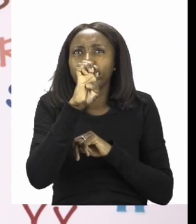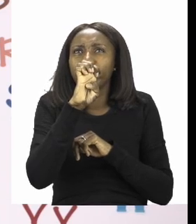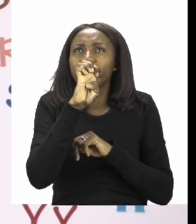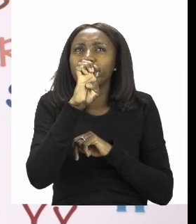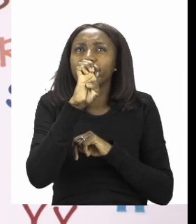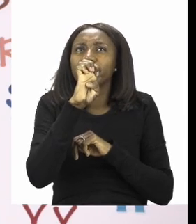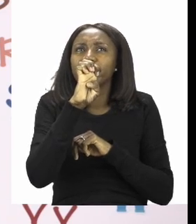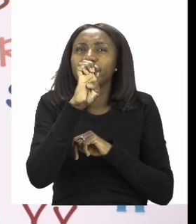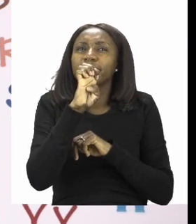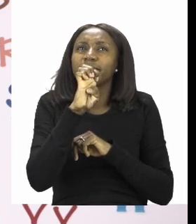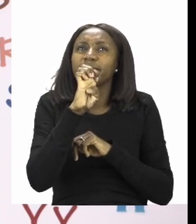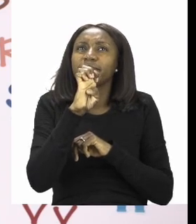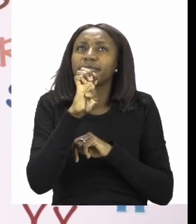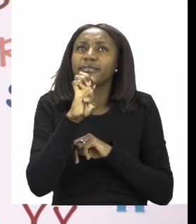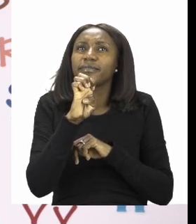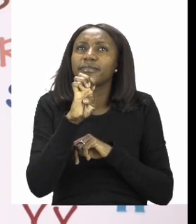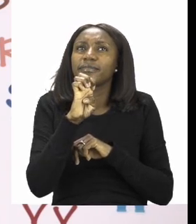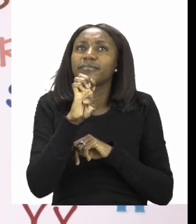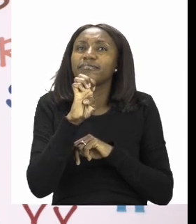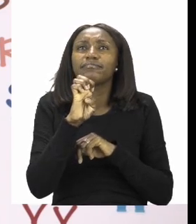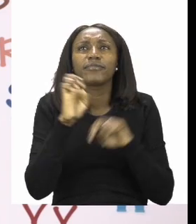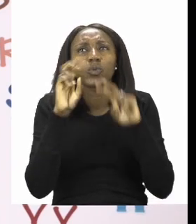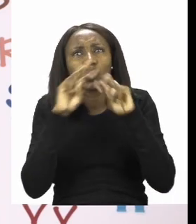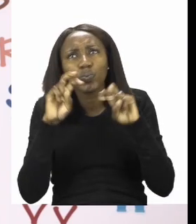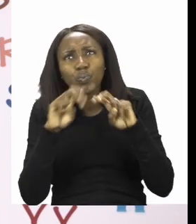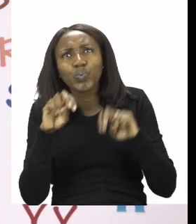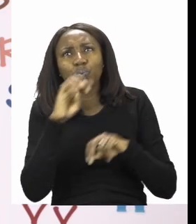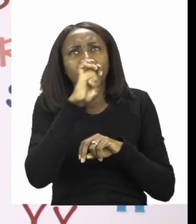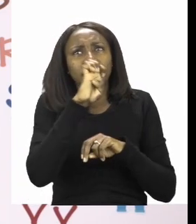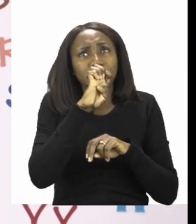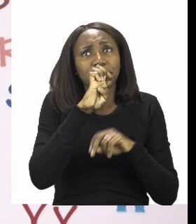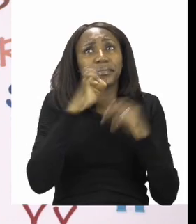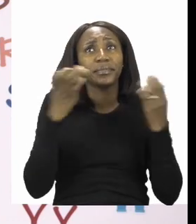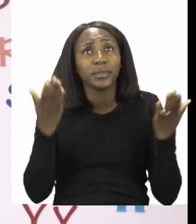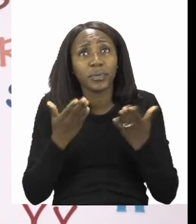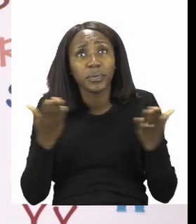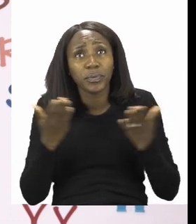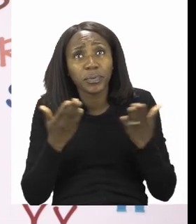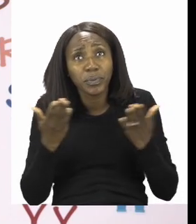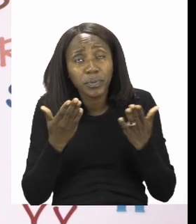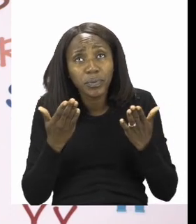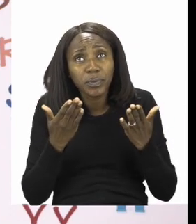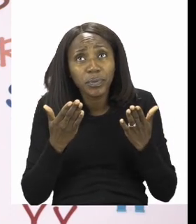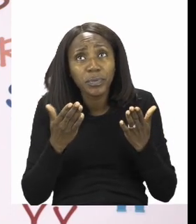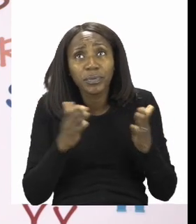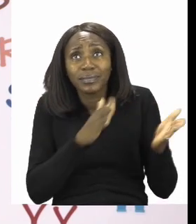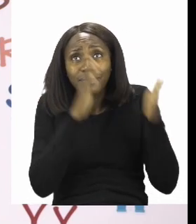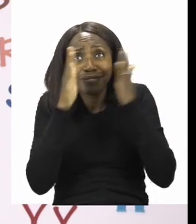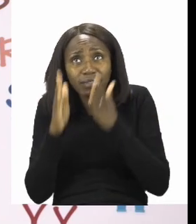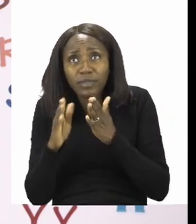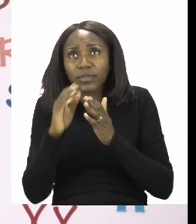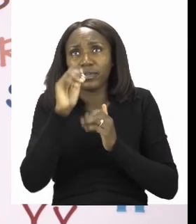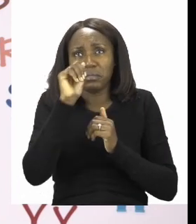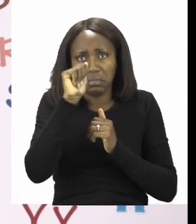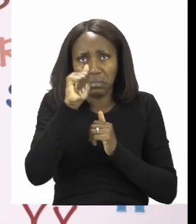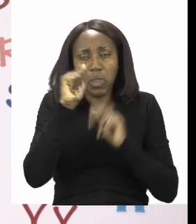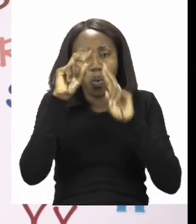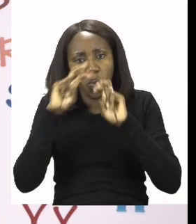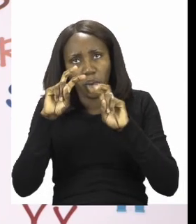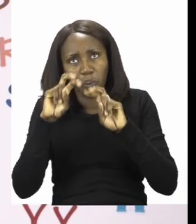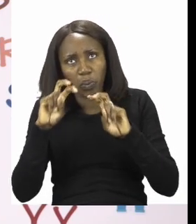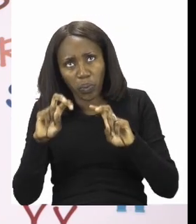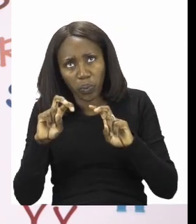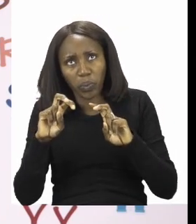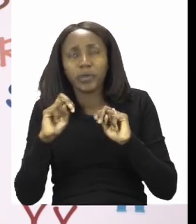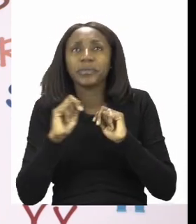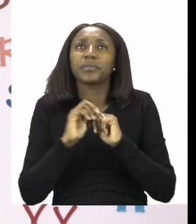now going to search for the first letter, and then when we find it, we will try and look for the other letters to complete the